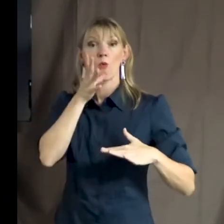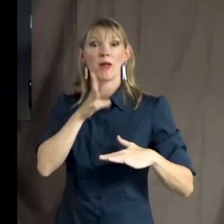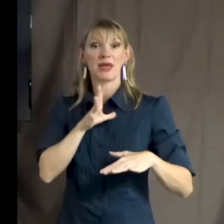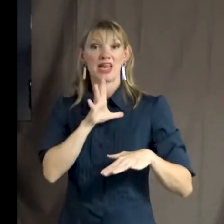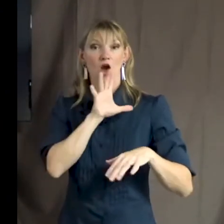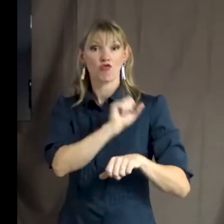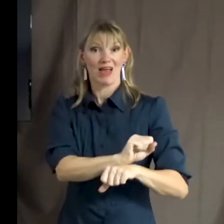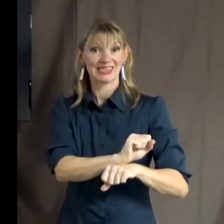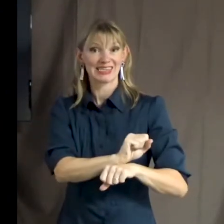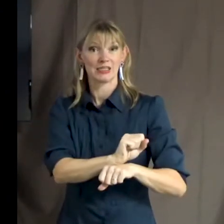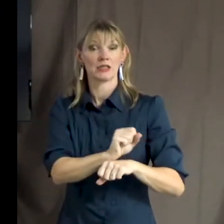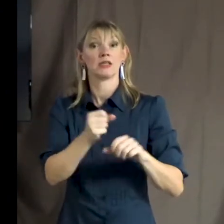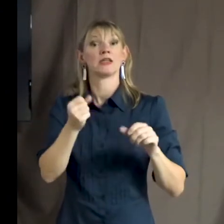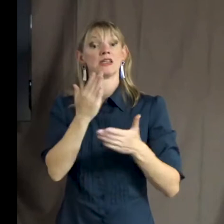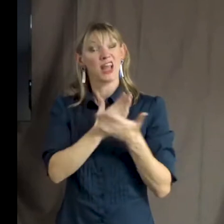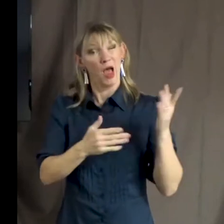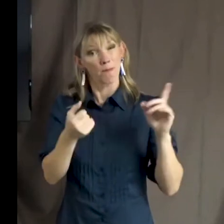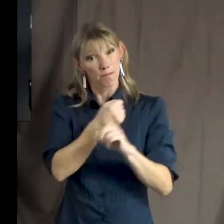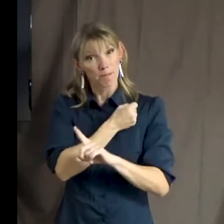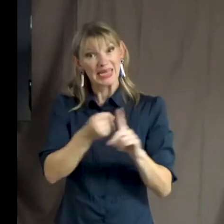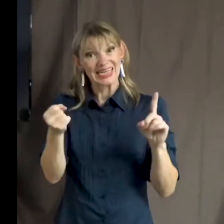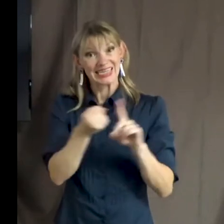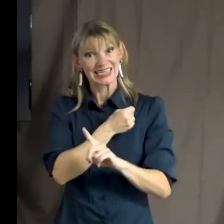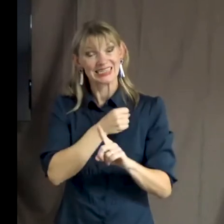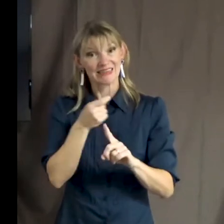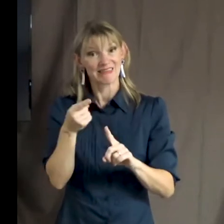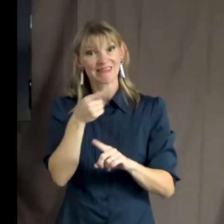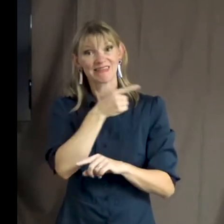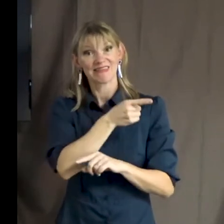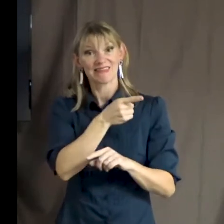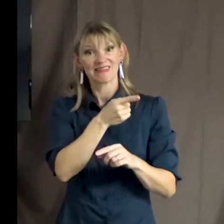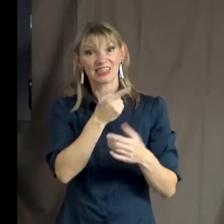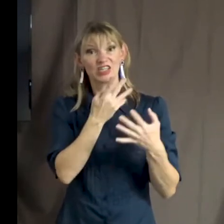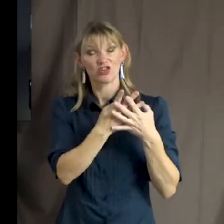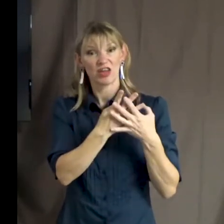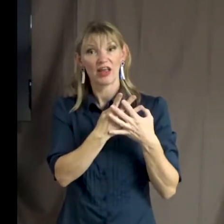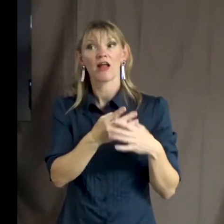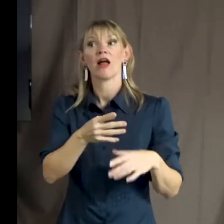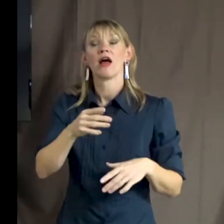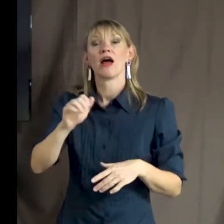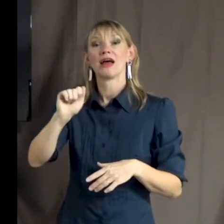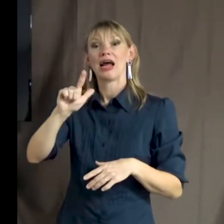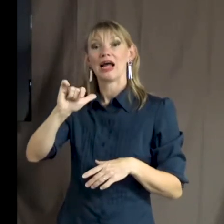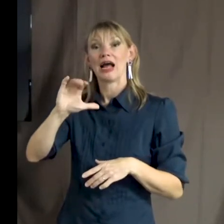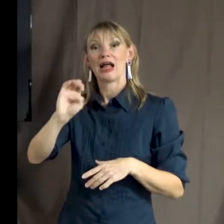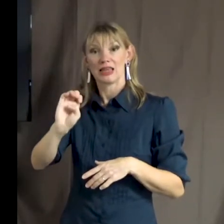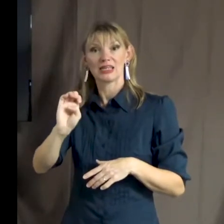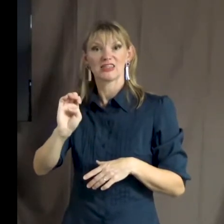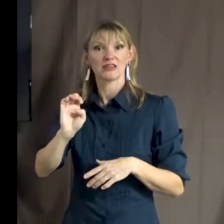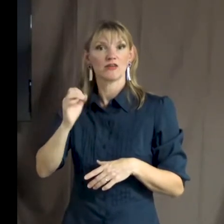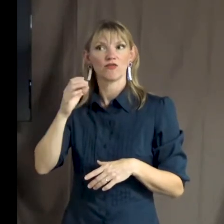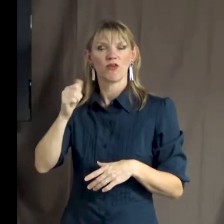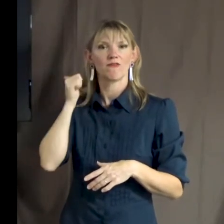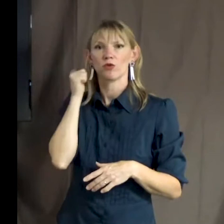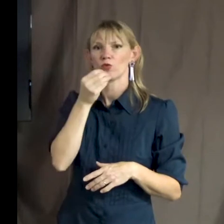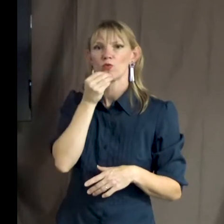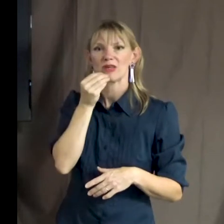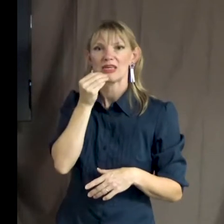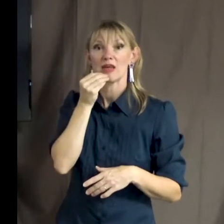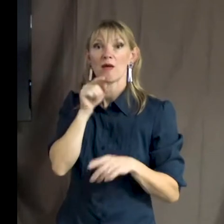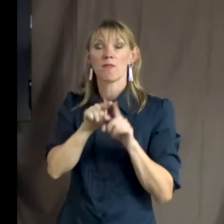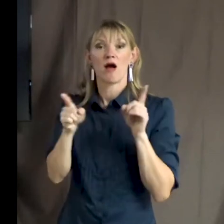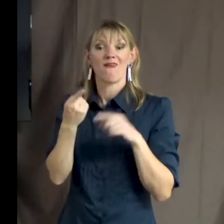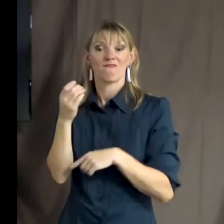many of them brutally beaten in jail. Alice Paul went on a hunger strike and was force-fed. And this